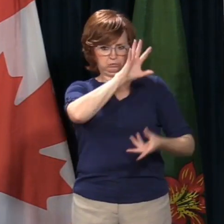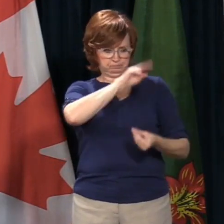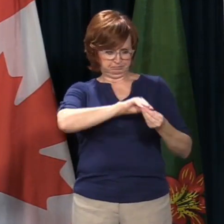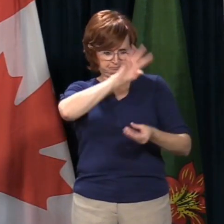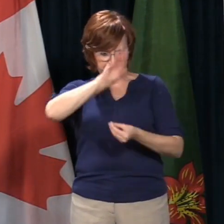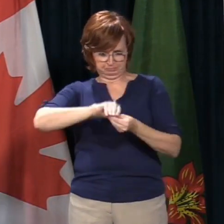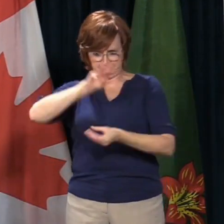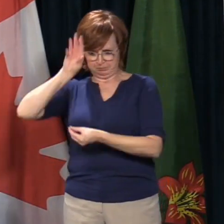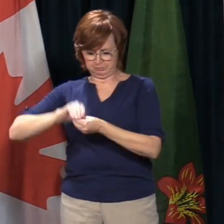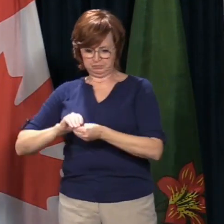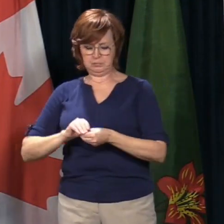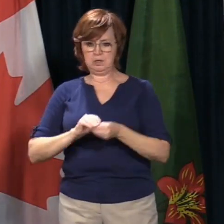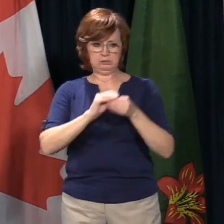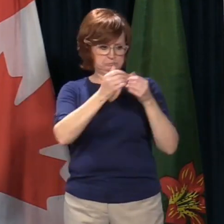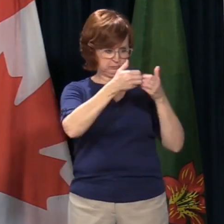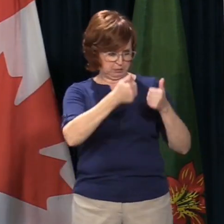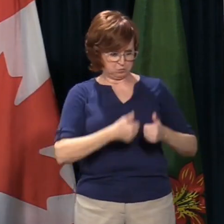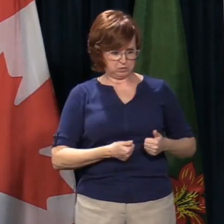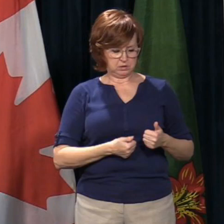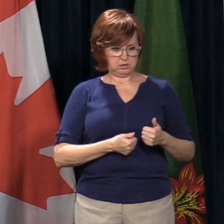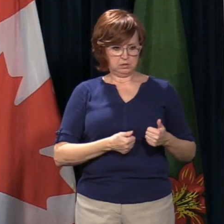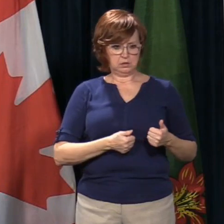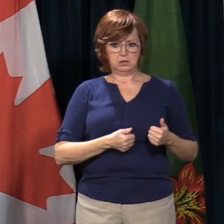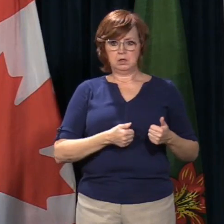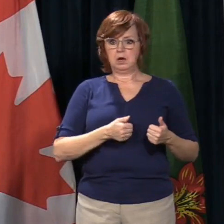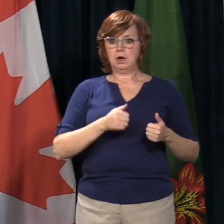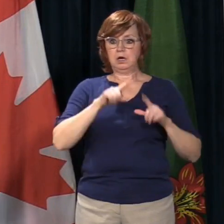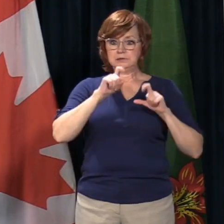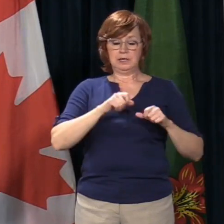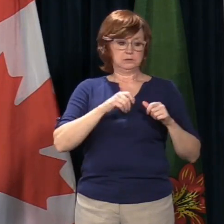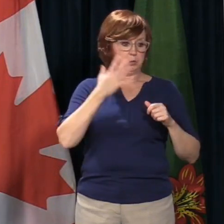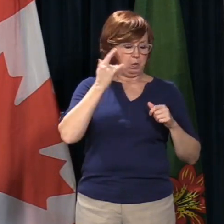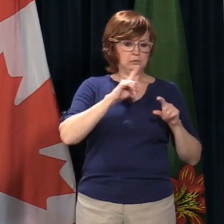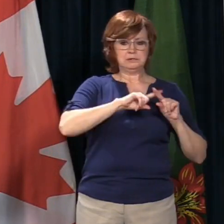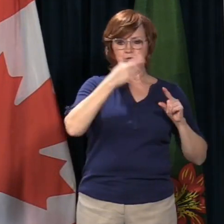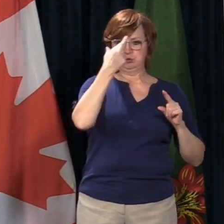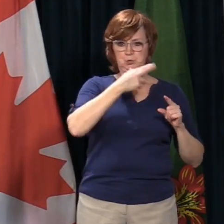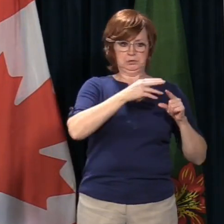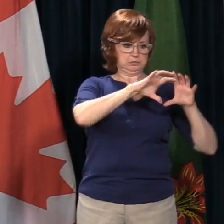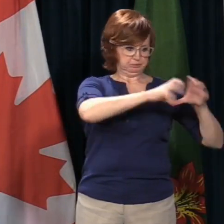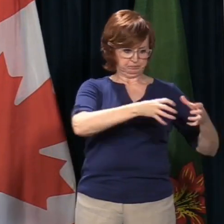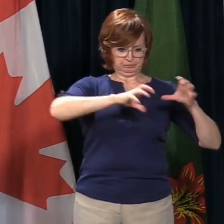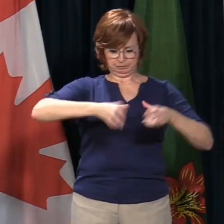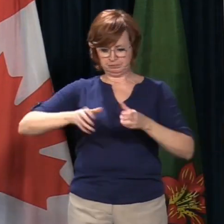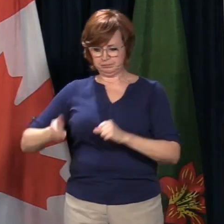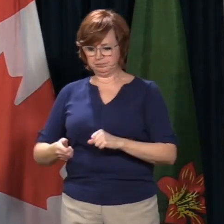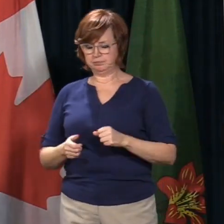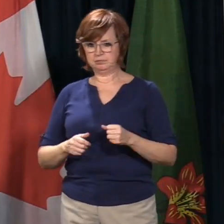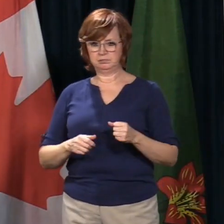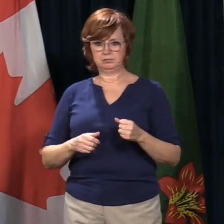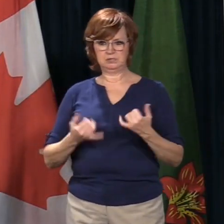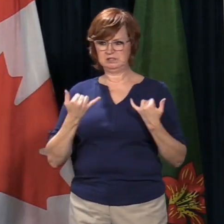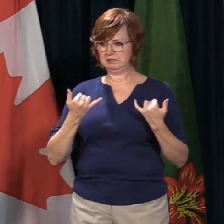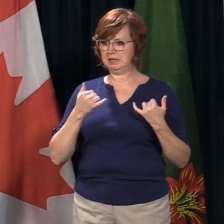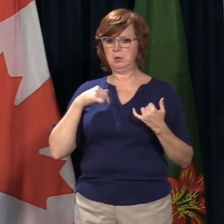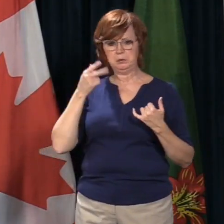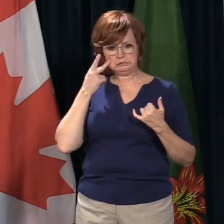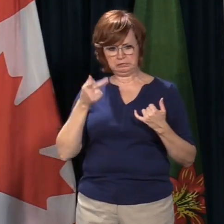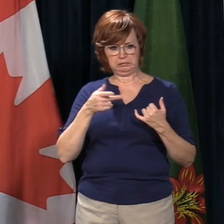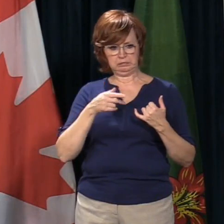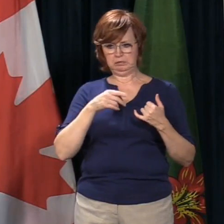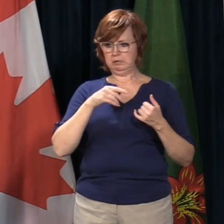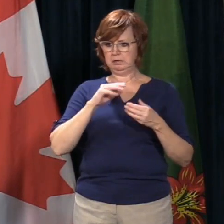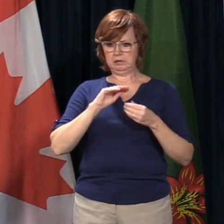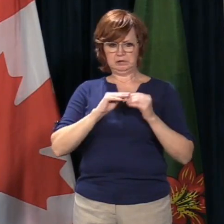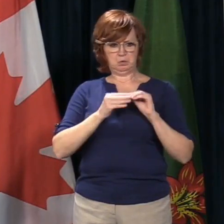know that there are some reasons that I think are decreasing the interest in testing. So in